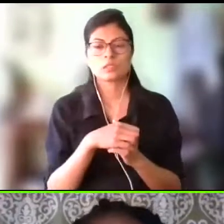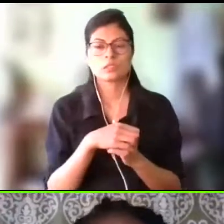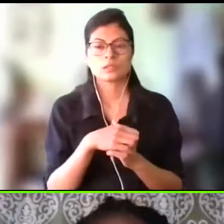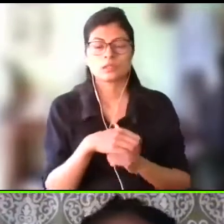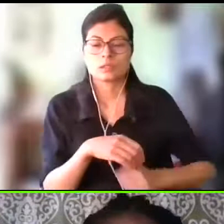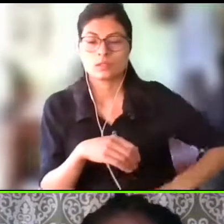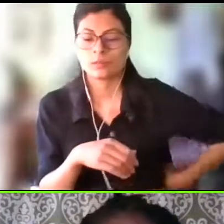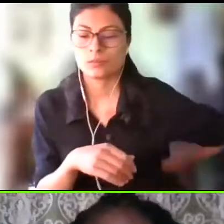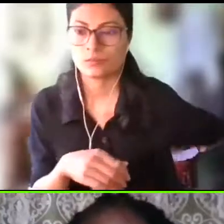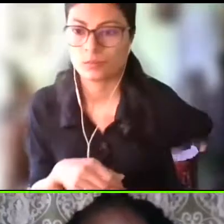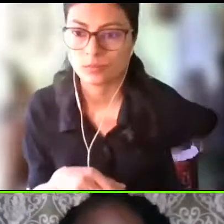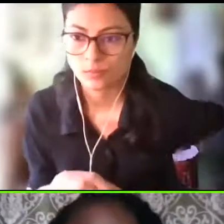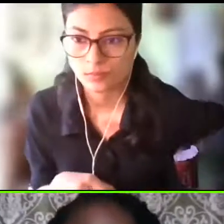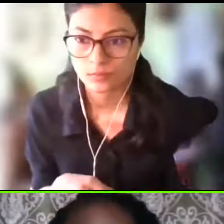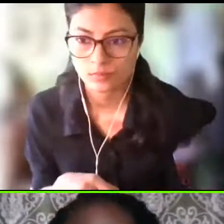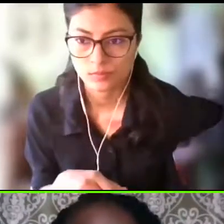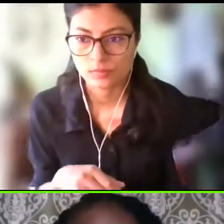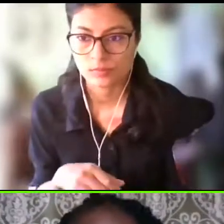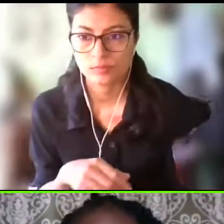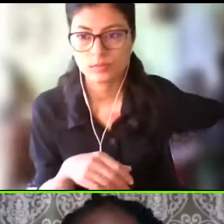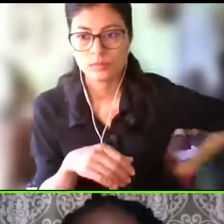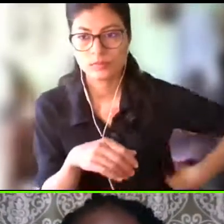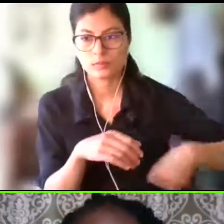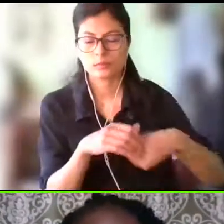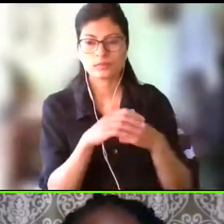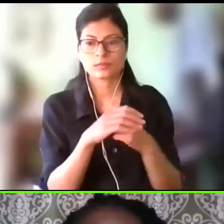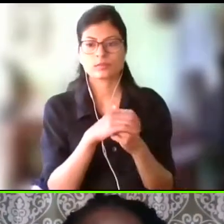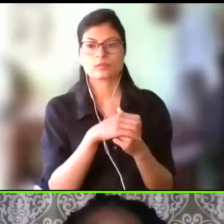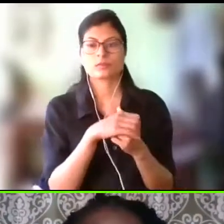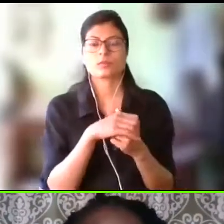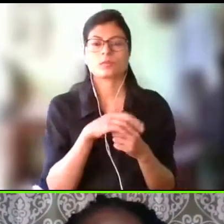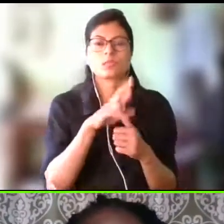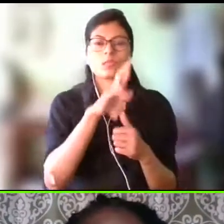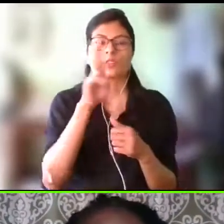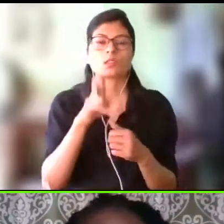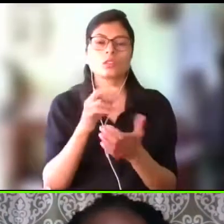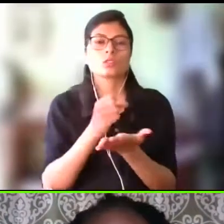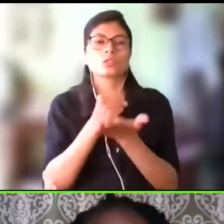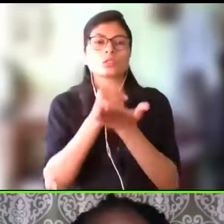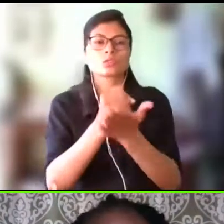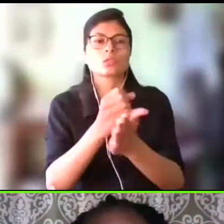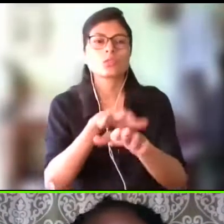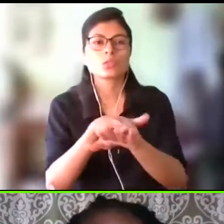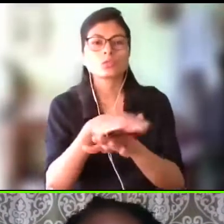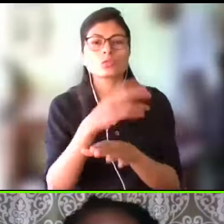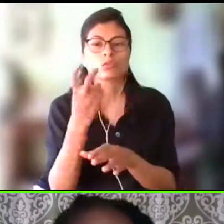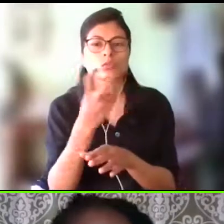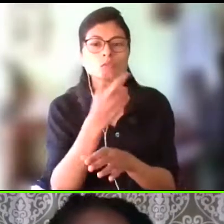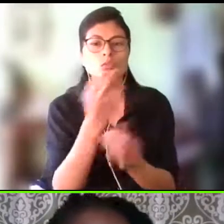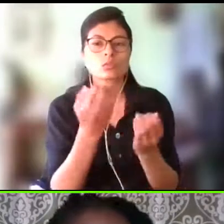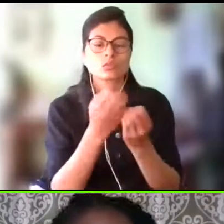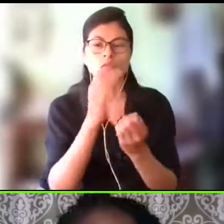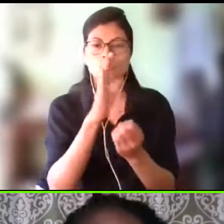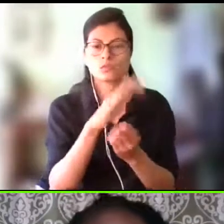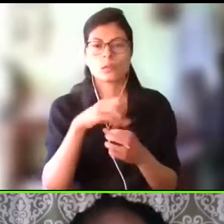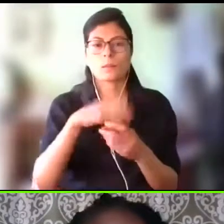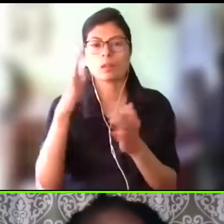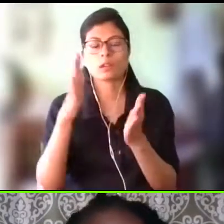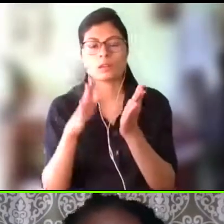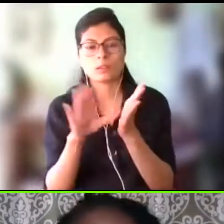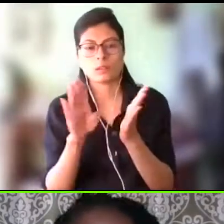we have been getting some support from persons overseas and in the